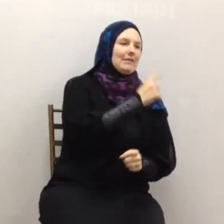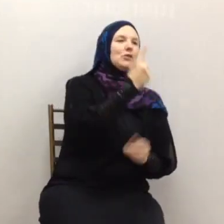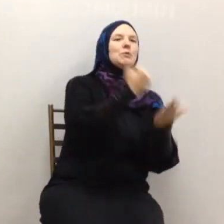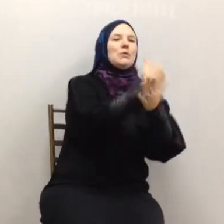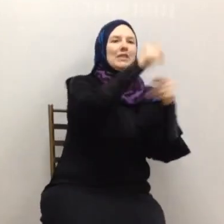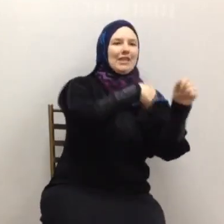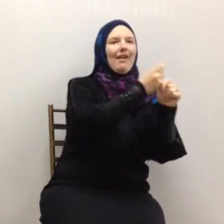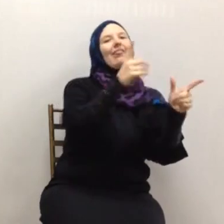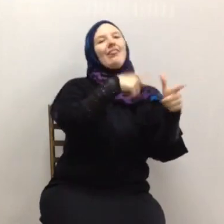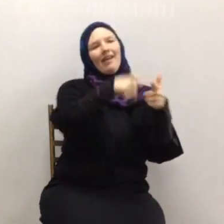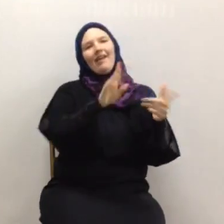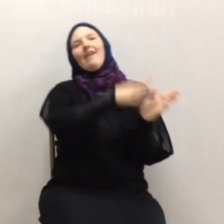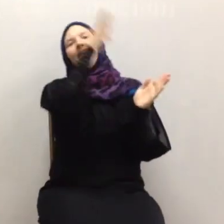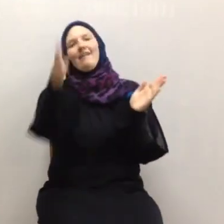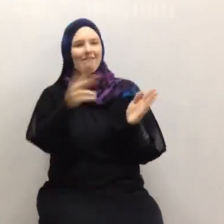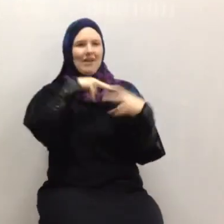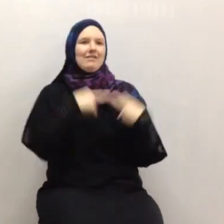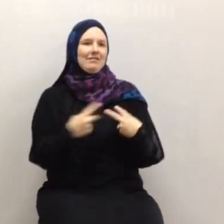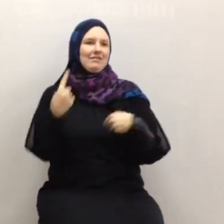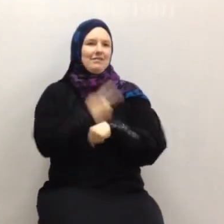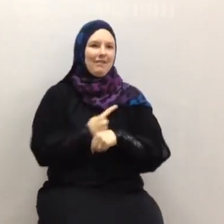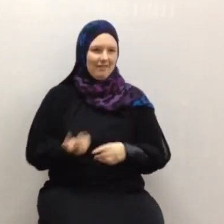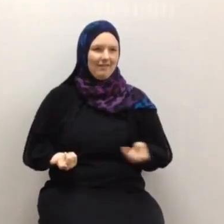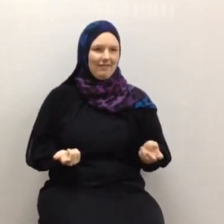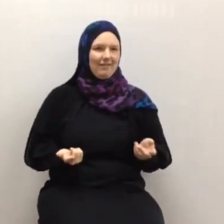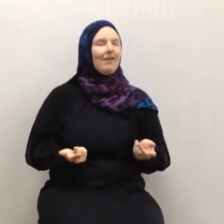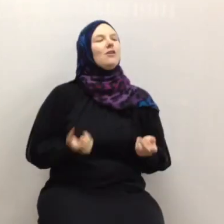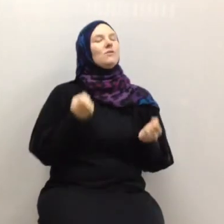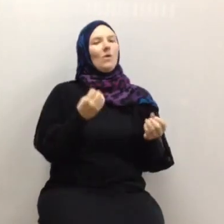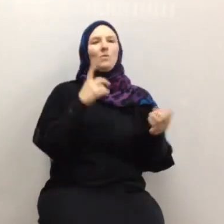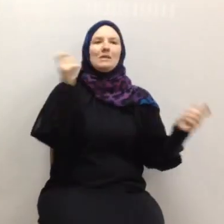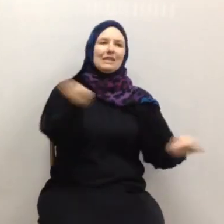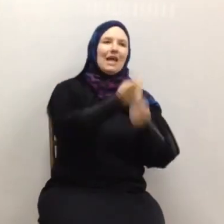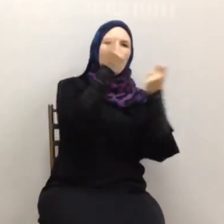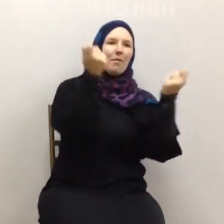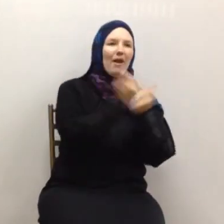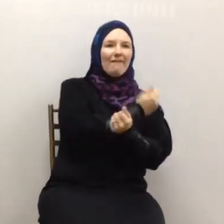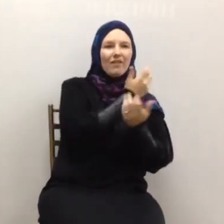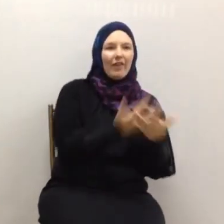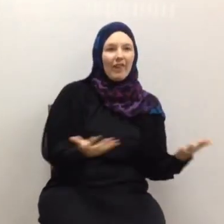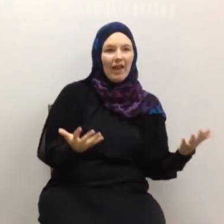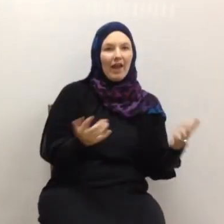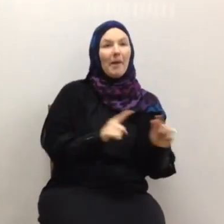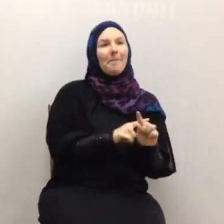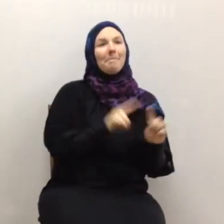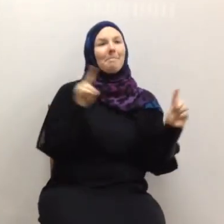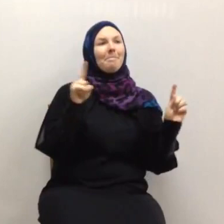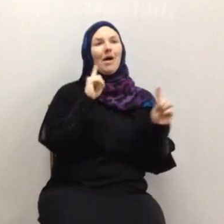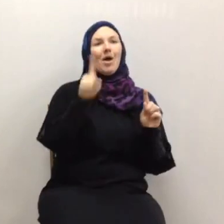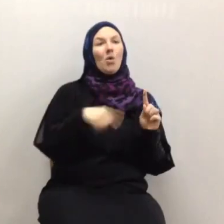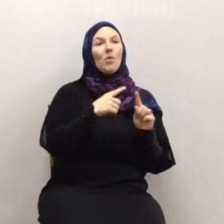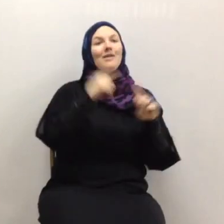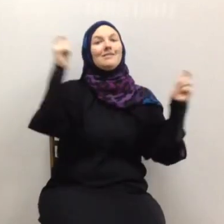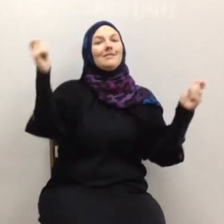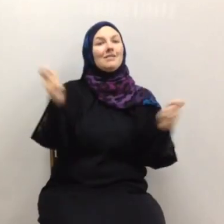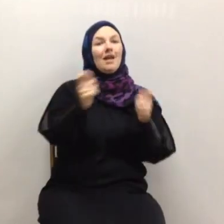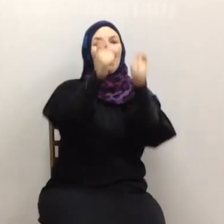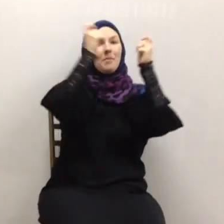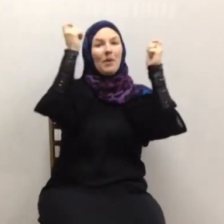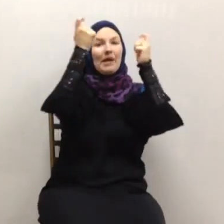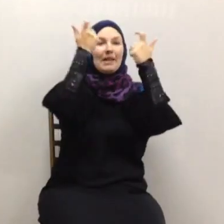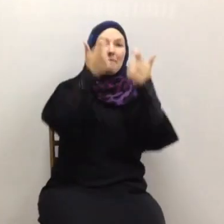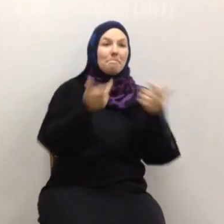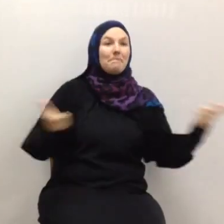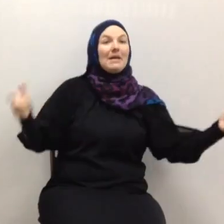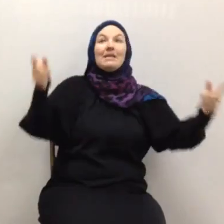So we celebrate everything, but when it comes to celebrating the biggest gift of Allah by